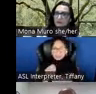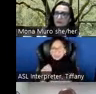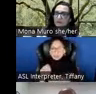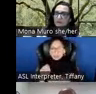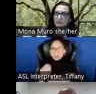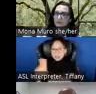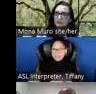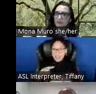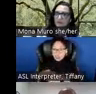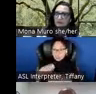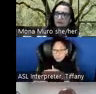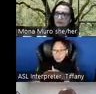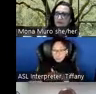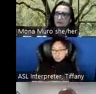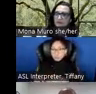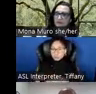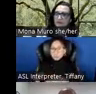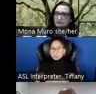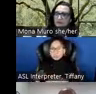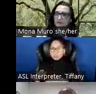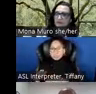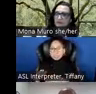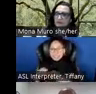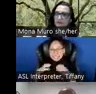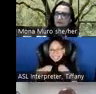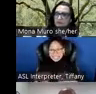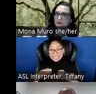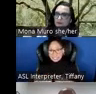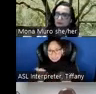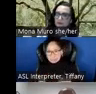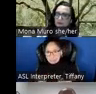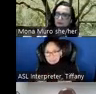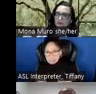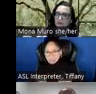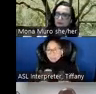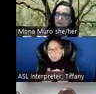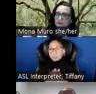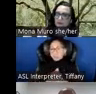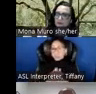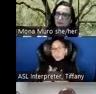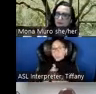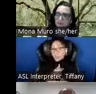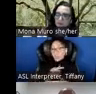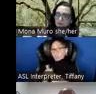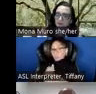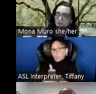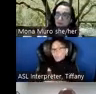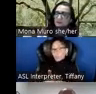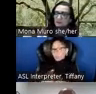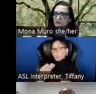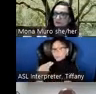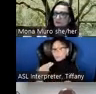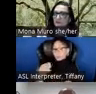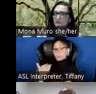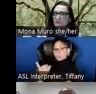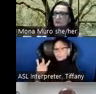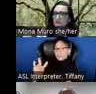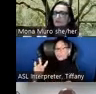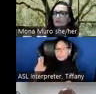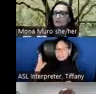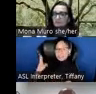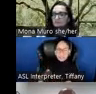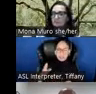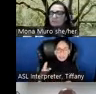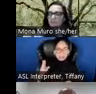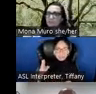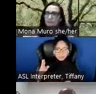And we primarily help LGBTQ and HIV affected folks. So pretty much all my clients also have an identity